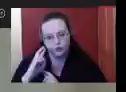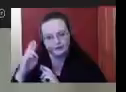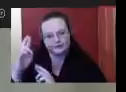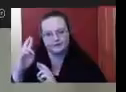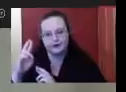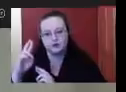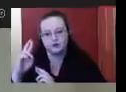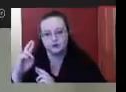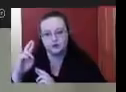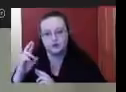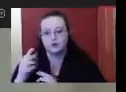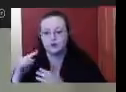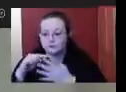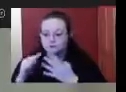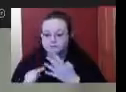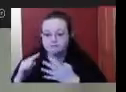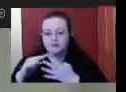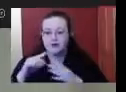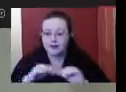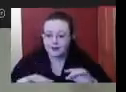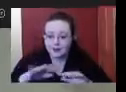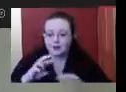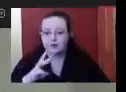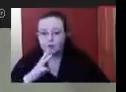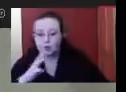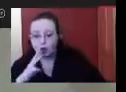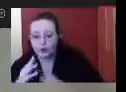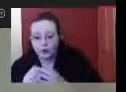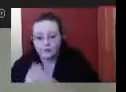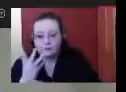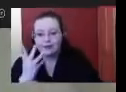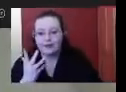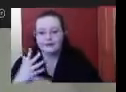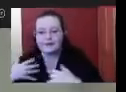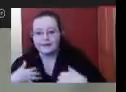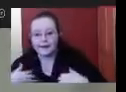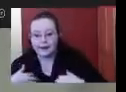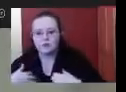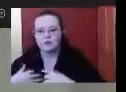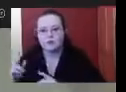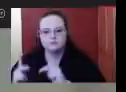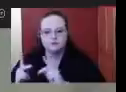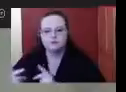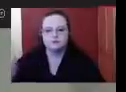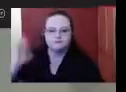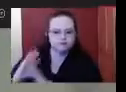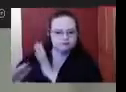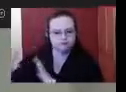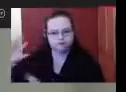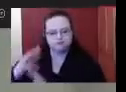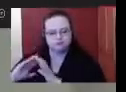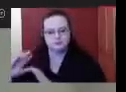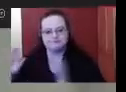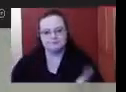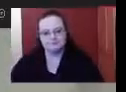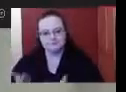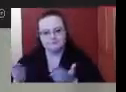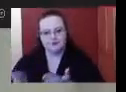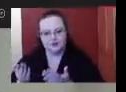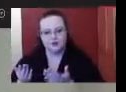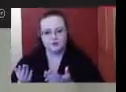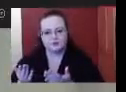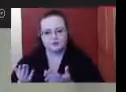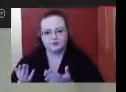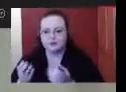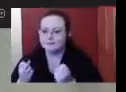lands, waters, plants, animals, ancestors that walk before us, and all the wonderful elements of creation that